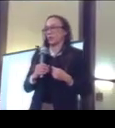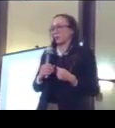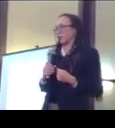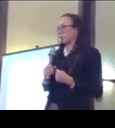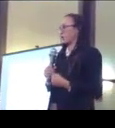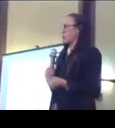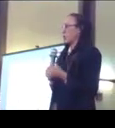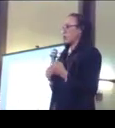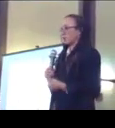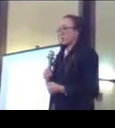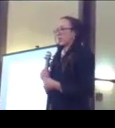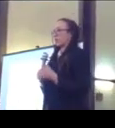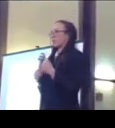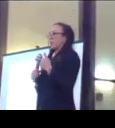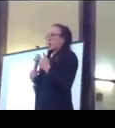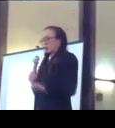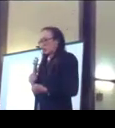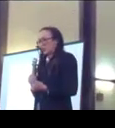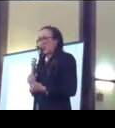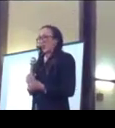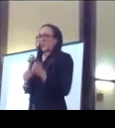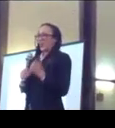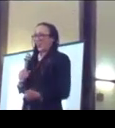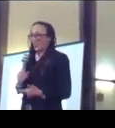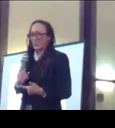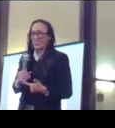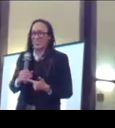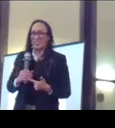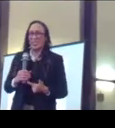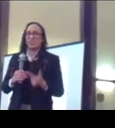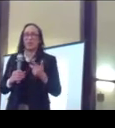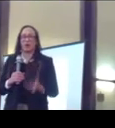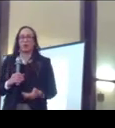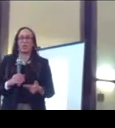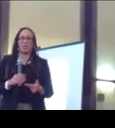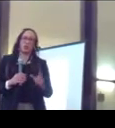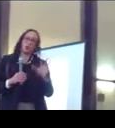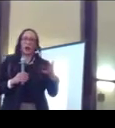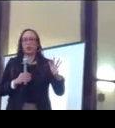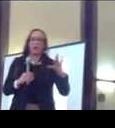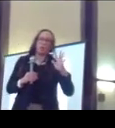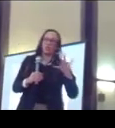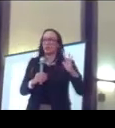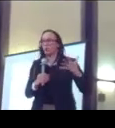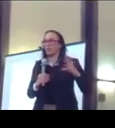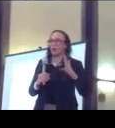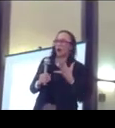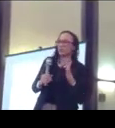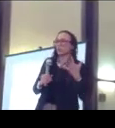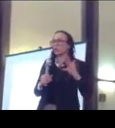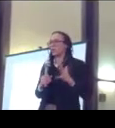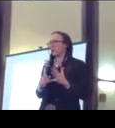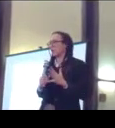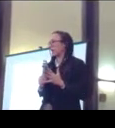one from transportation, you understand who you need to call, how long it's going to take, you have an idea of where much it's going